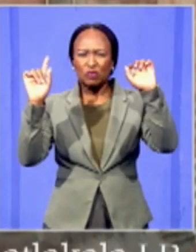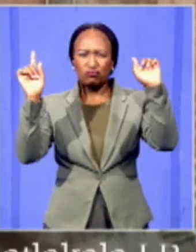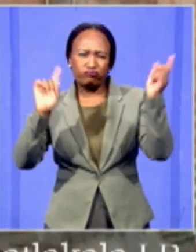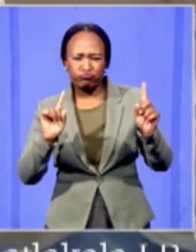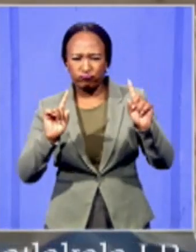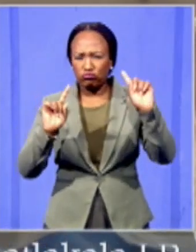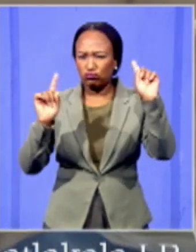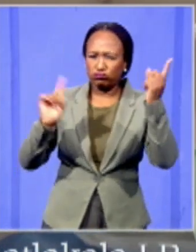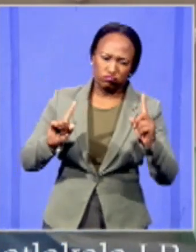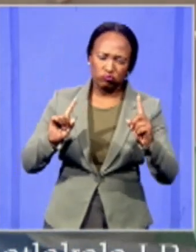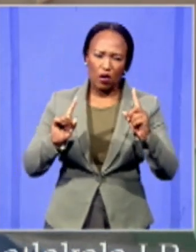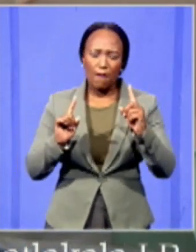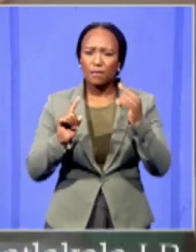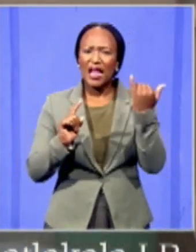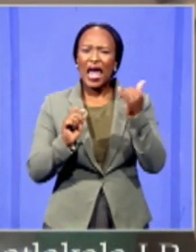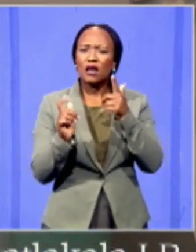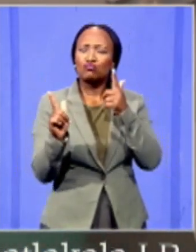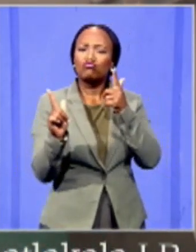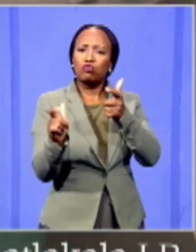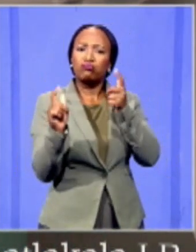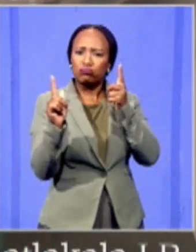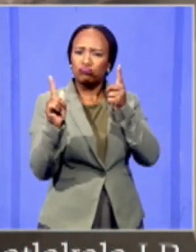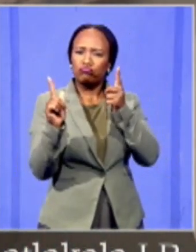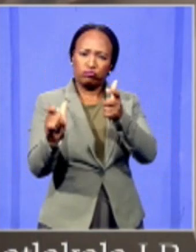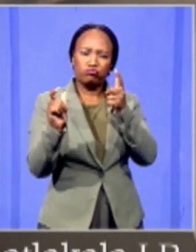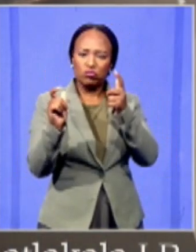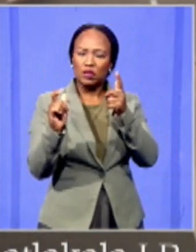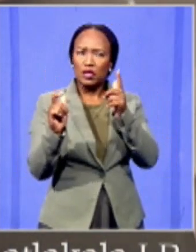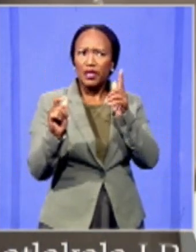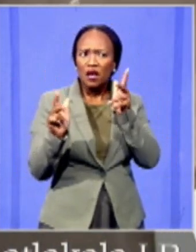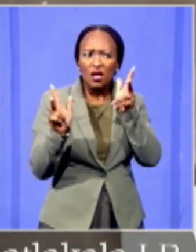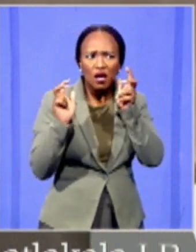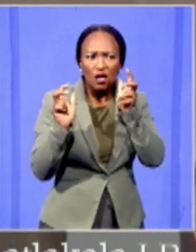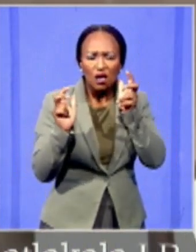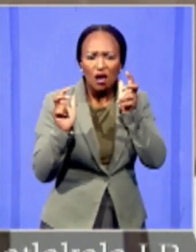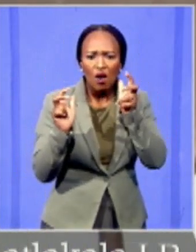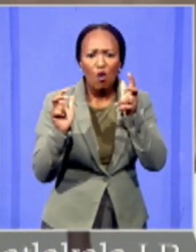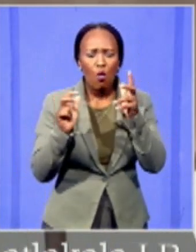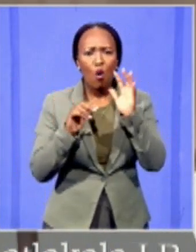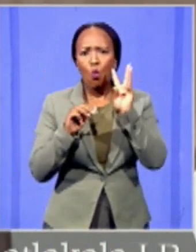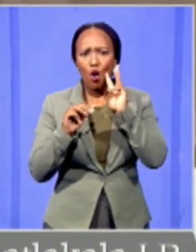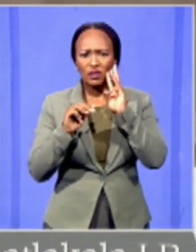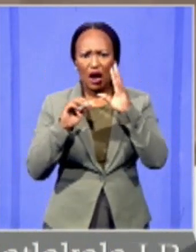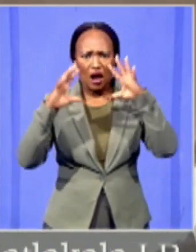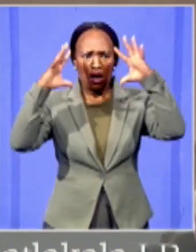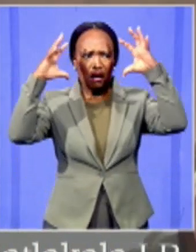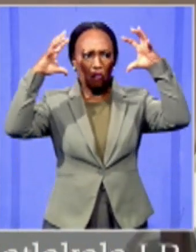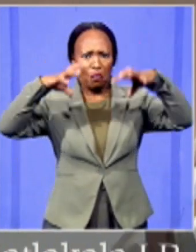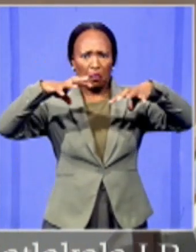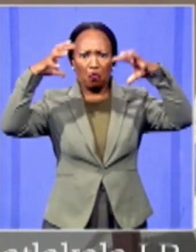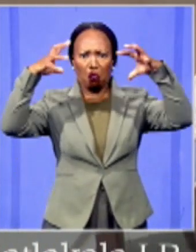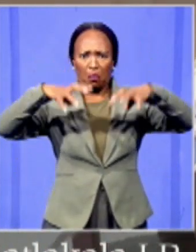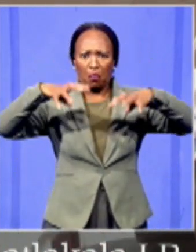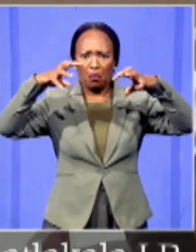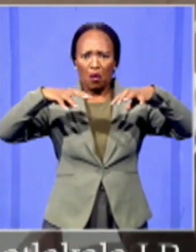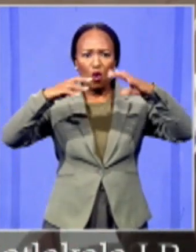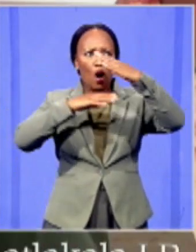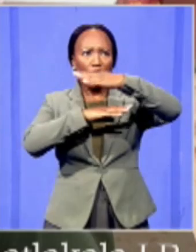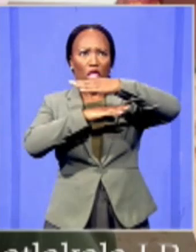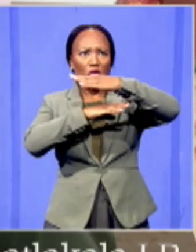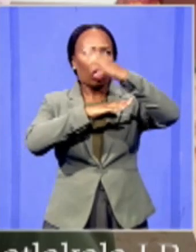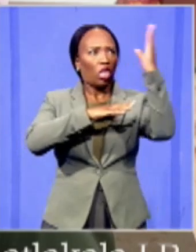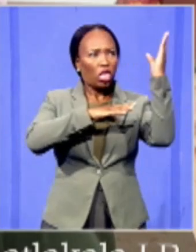sethunya re pho e ke santse ke theritše pho e ke bua ke metsi a tsena ka ntlong e ke lebelela ko godimo rufu a e gone